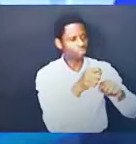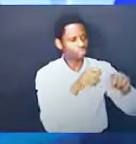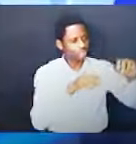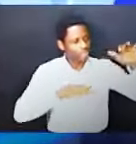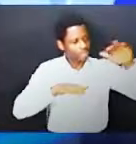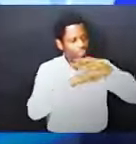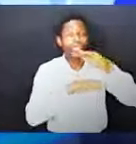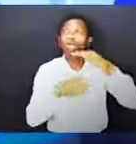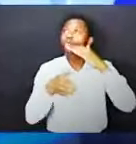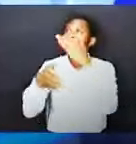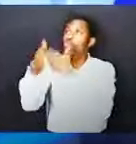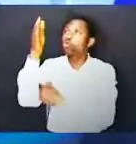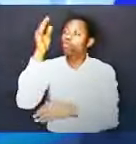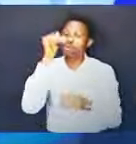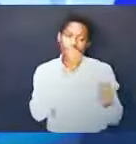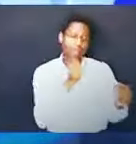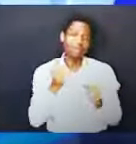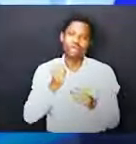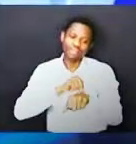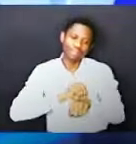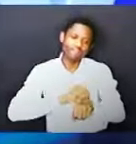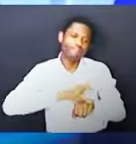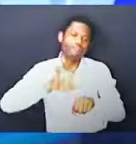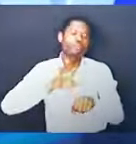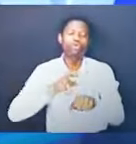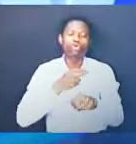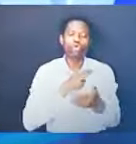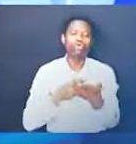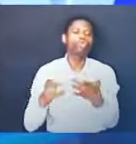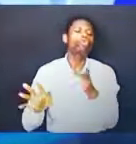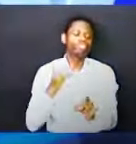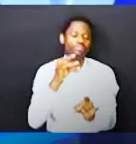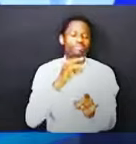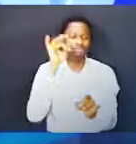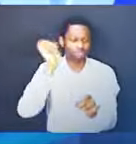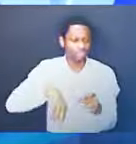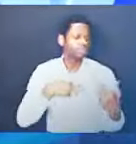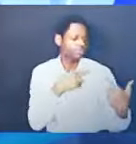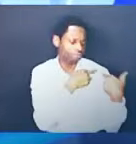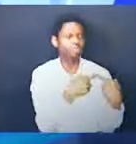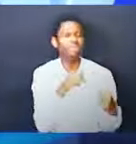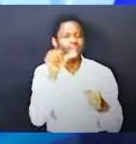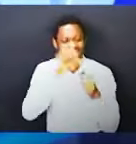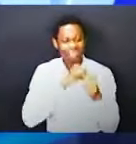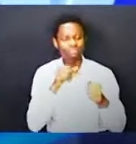under the power and influence of the Holy Spirit. To